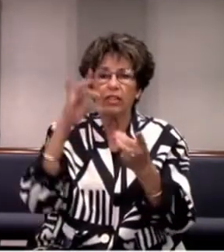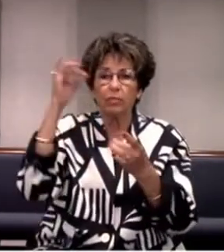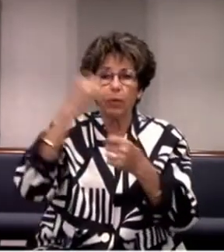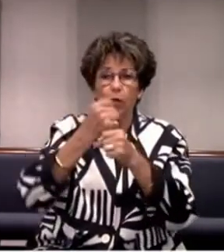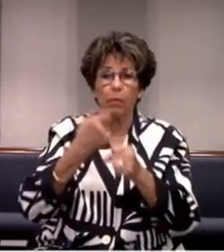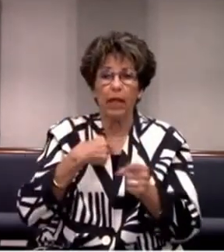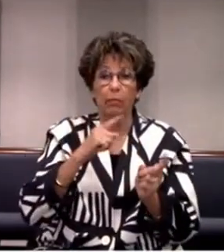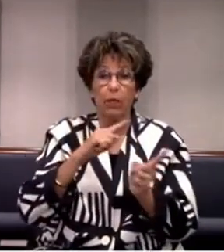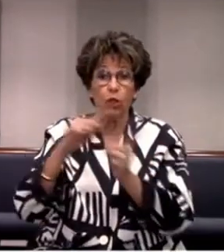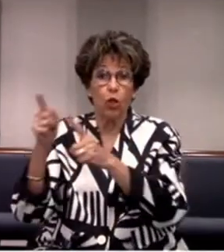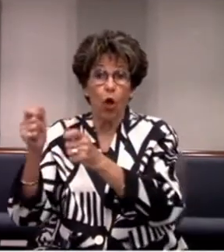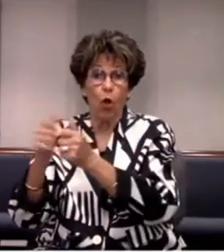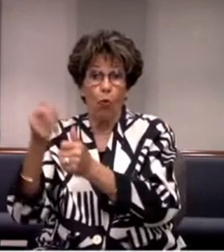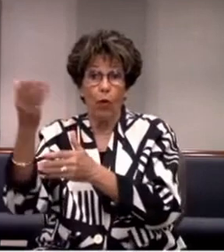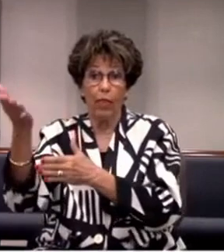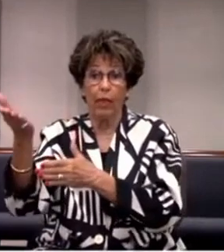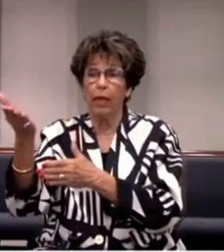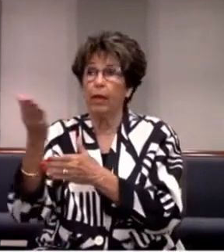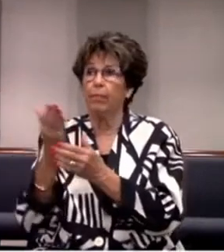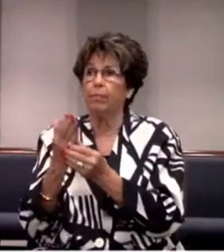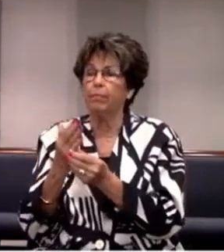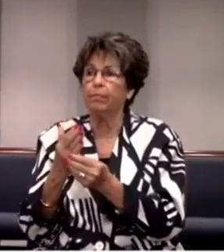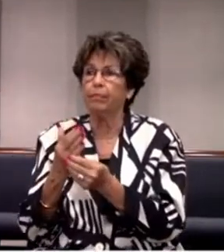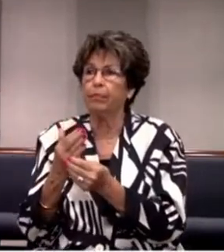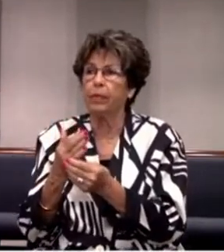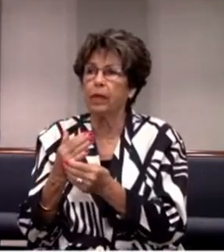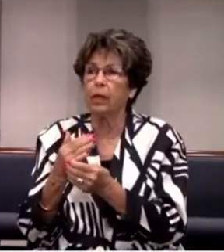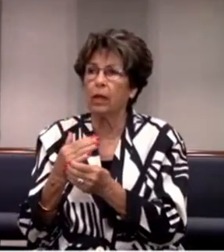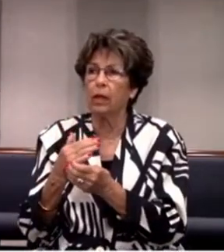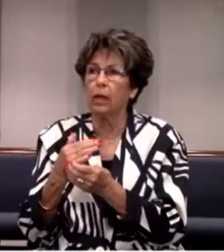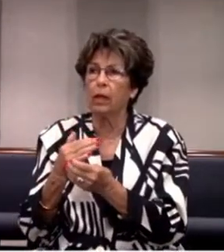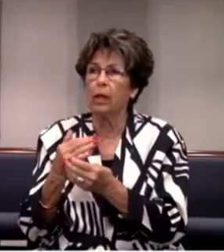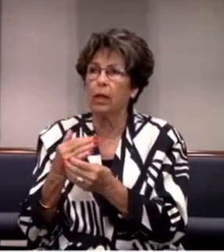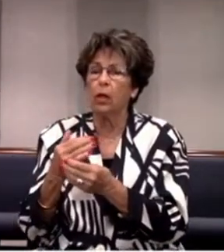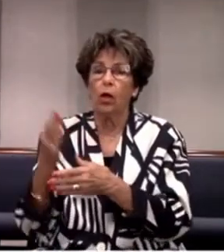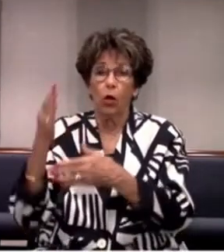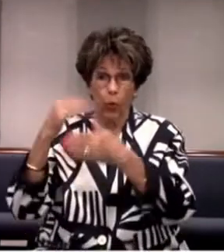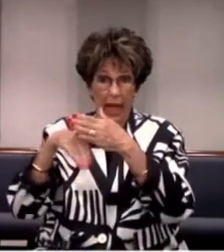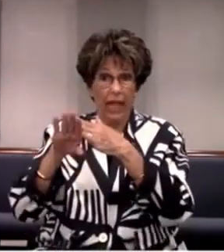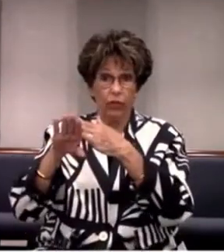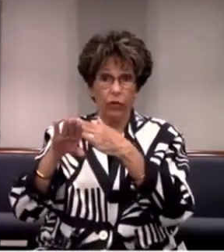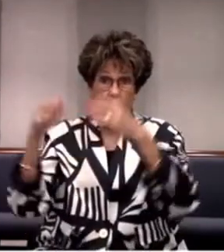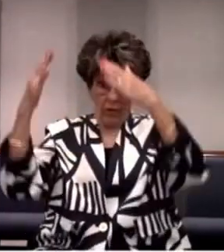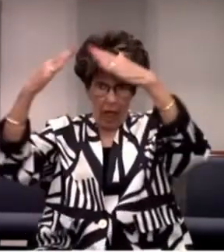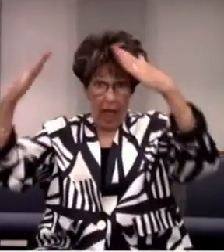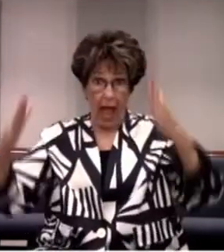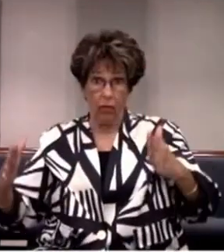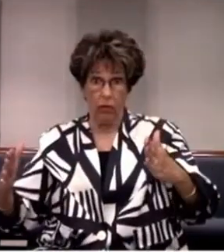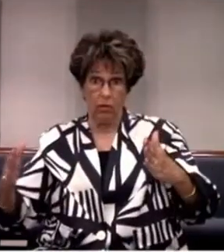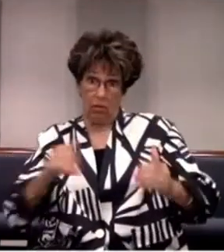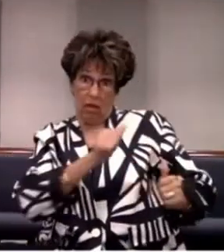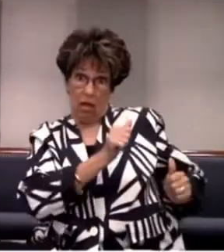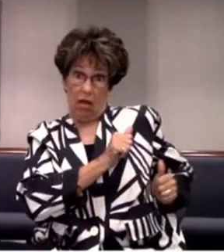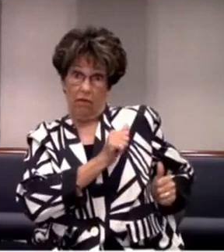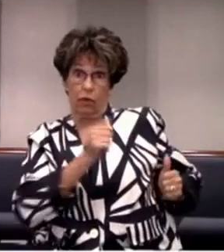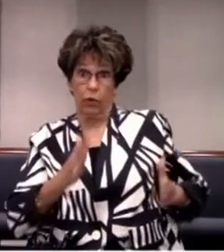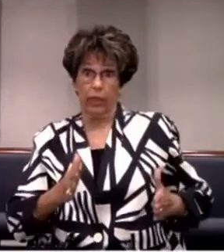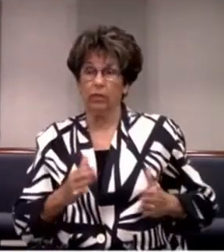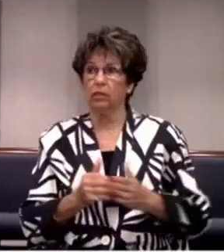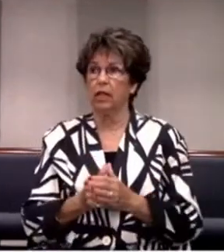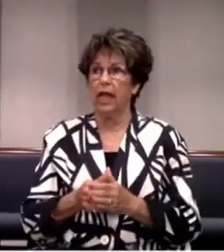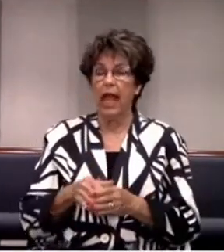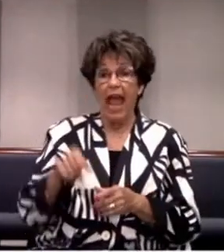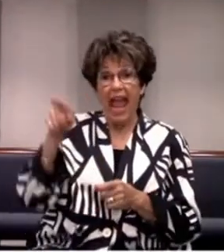nothing doubting. Moreover, these six brethren accompanied me, and we entered into the man's house." Speaking of Cornelius. "And